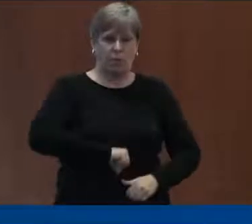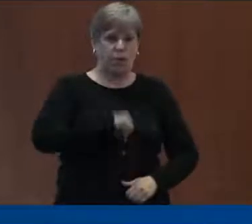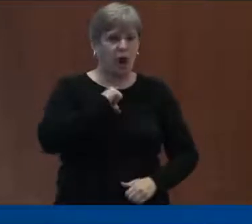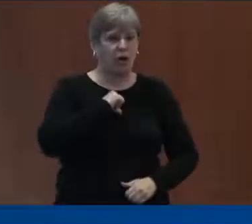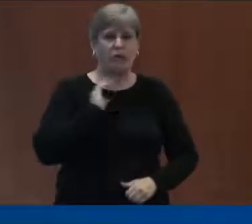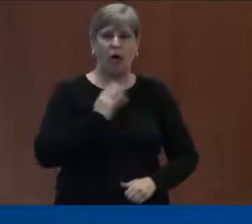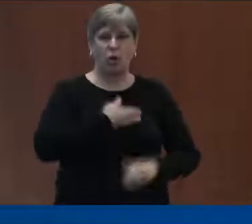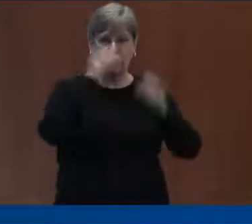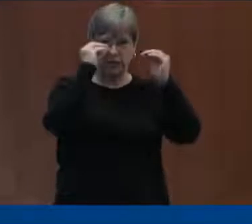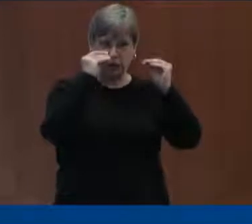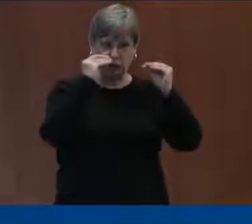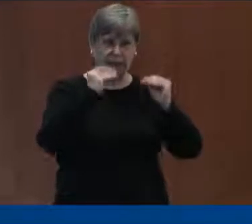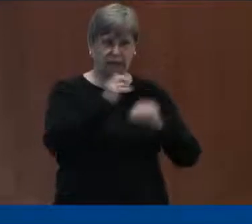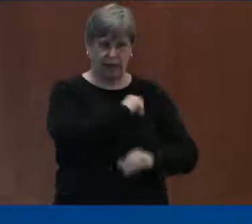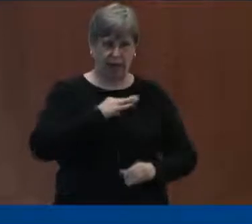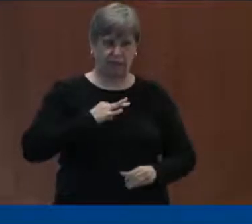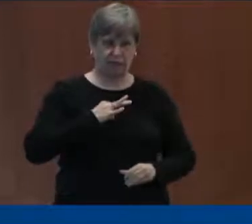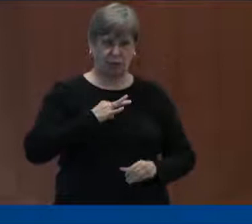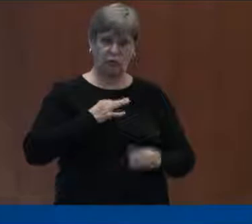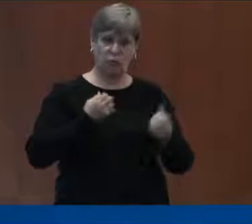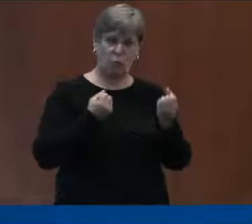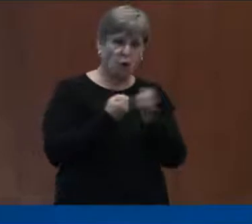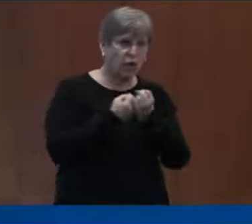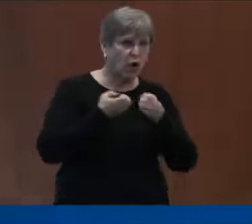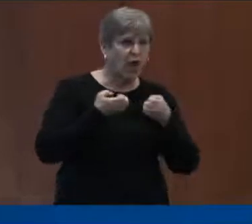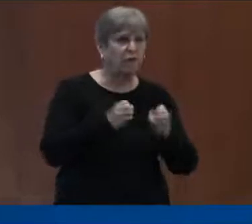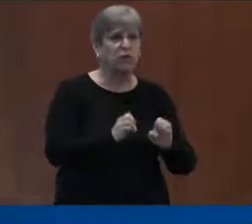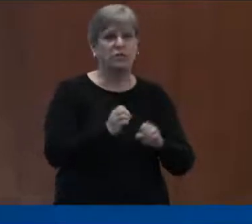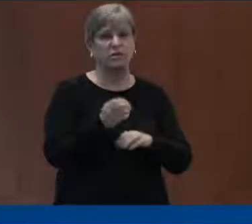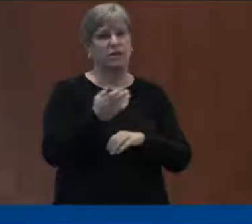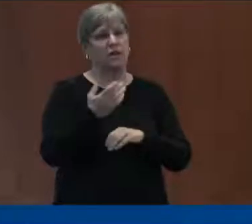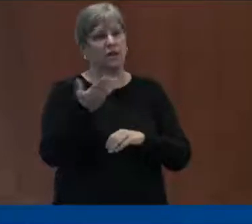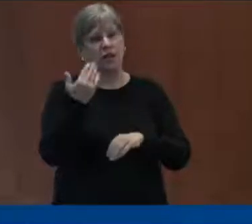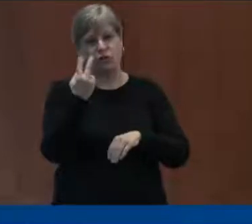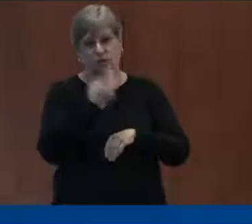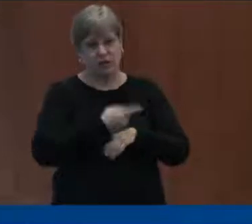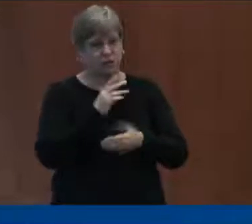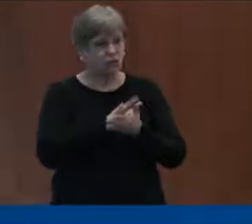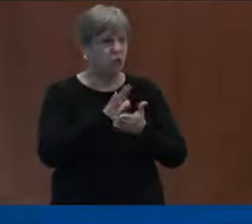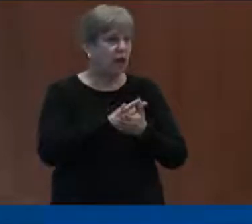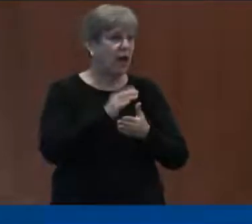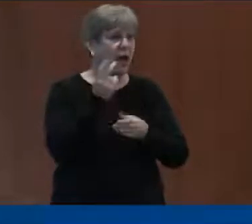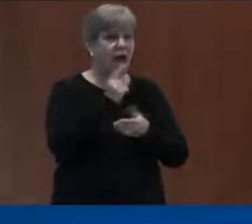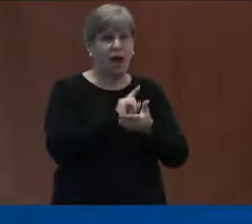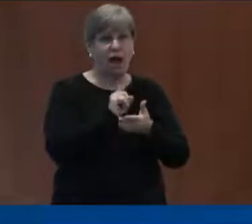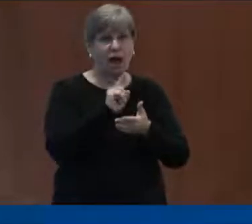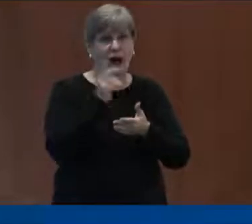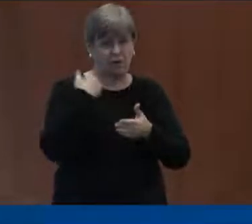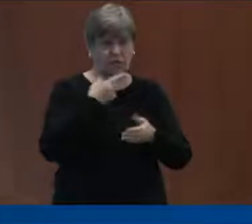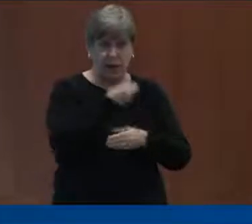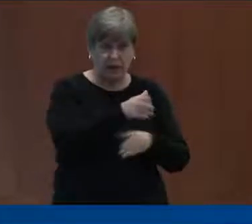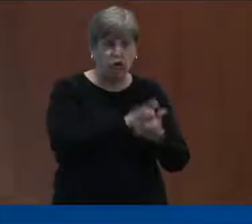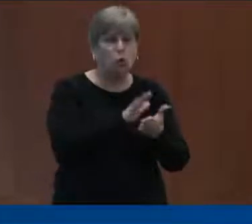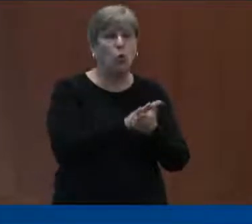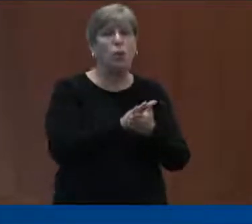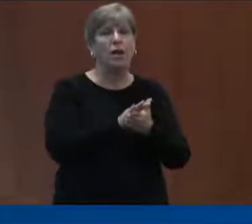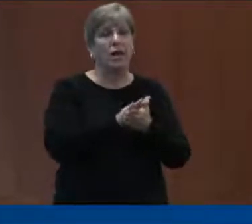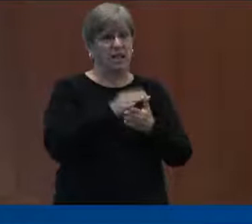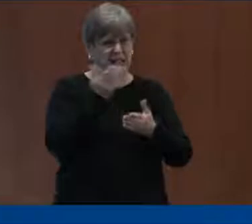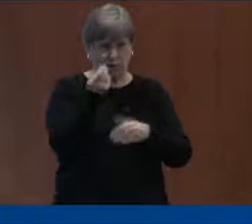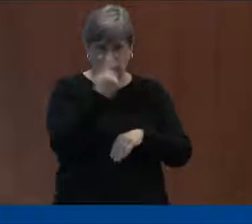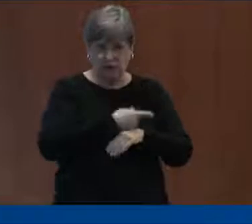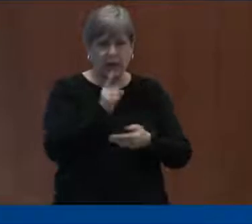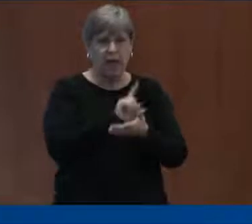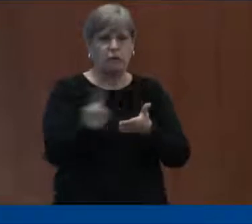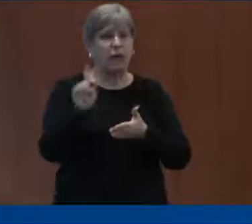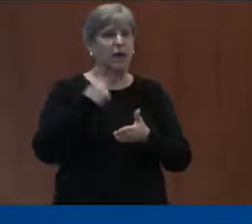the work, the efforts that they do. Spent the last 2 days in schools, I think almost every day last week. I just continue to be amazed at the